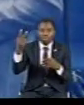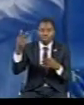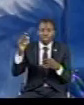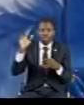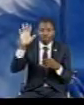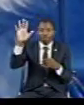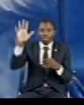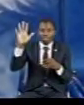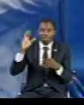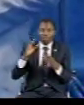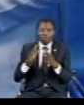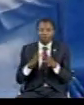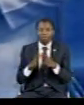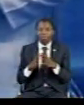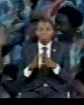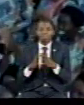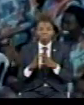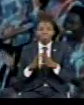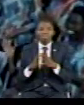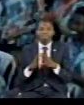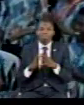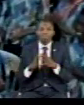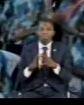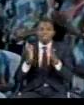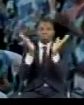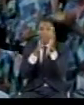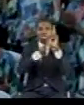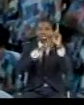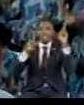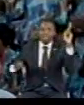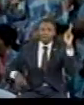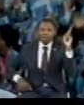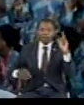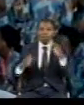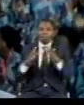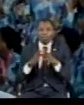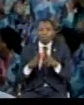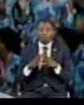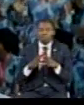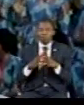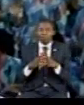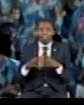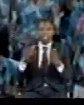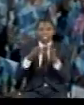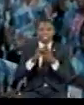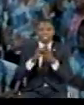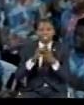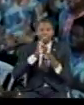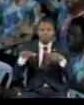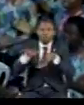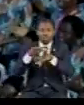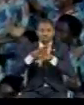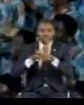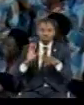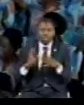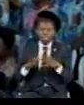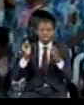five. Praise the Lord! Sister, it is over. You are free. And that settles